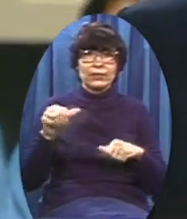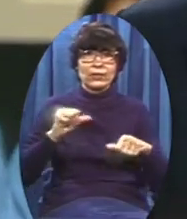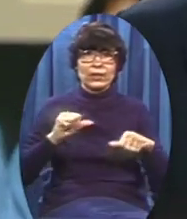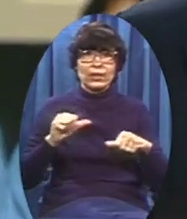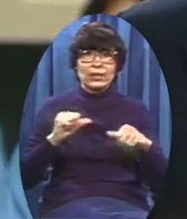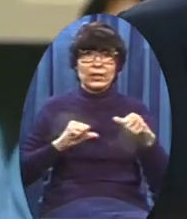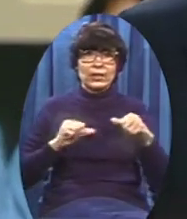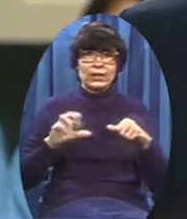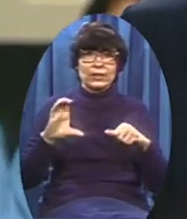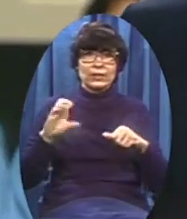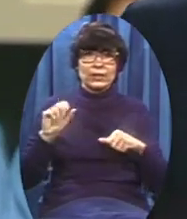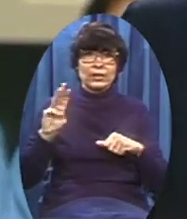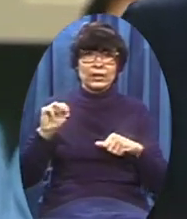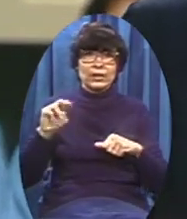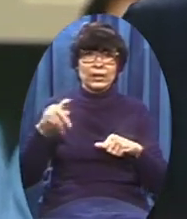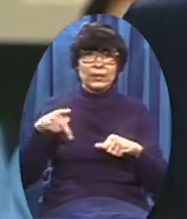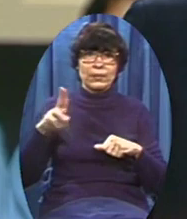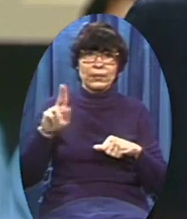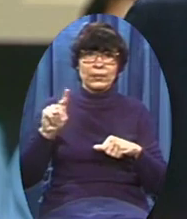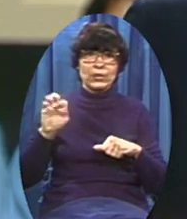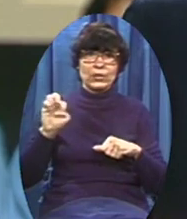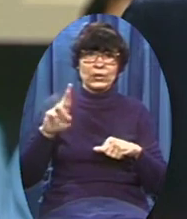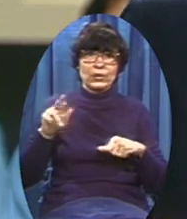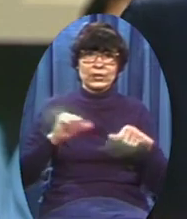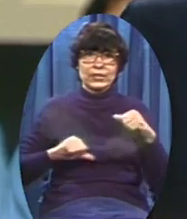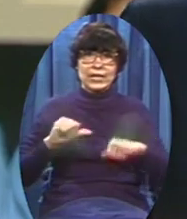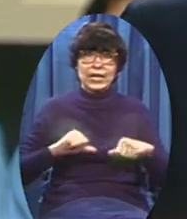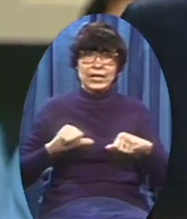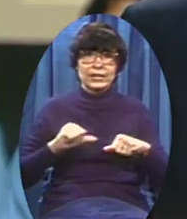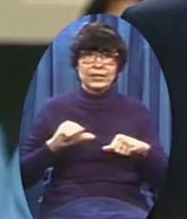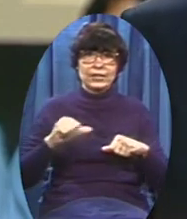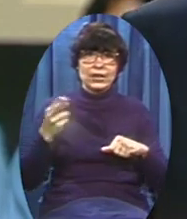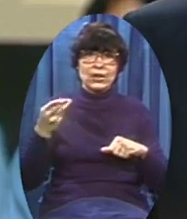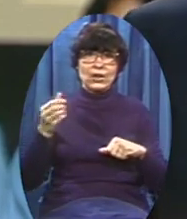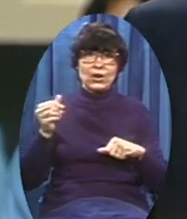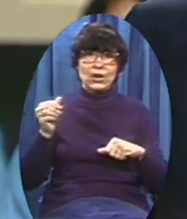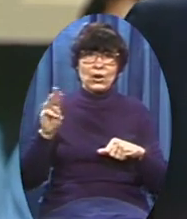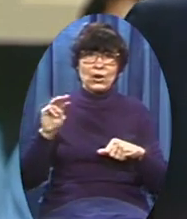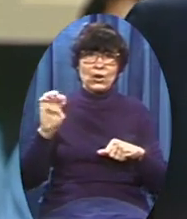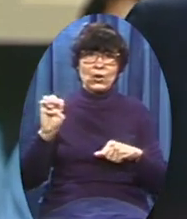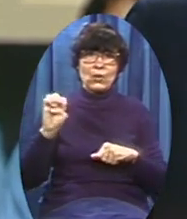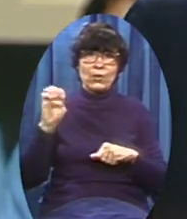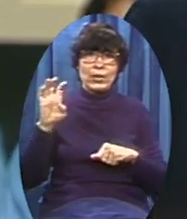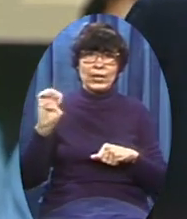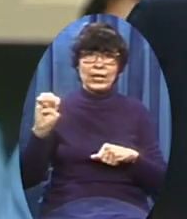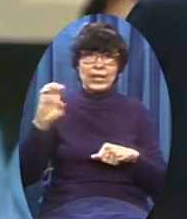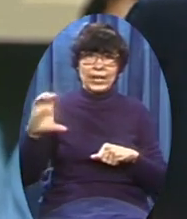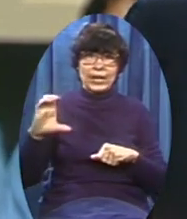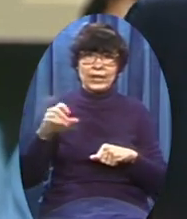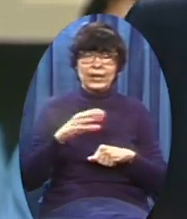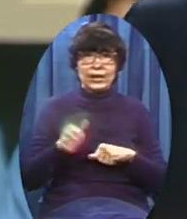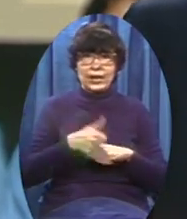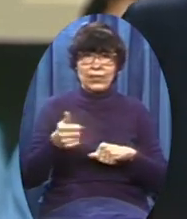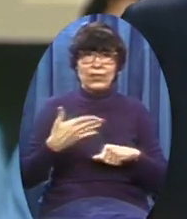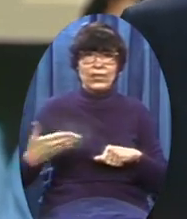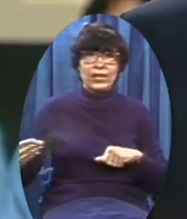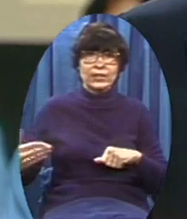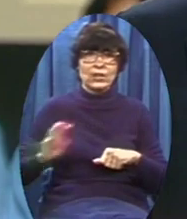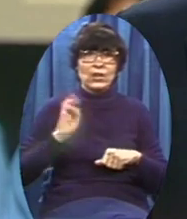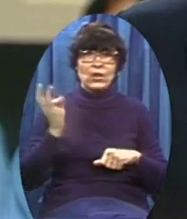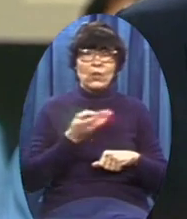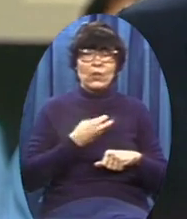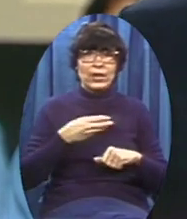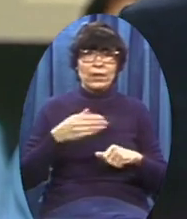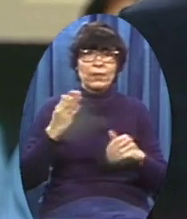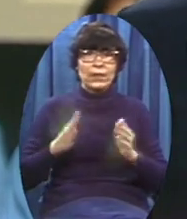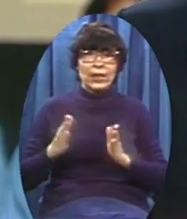into many different areas. And God willing, one day we'll have schools of law, medicine, journalism, fully